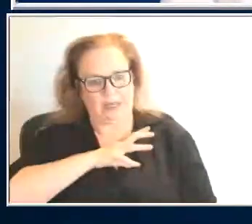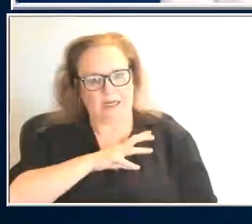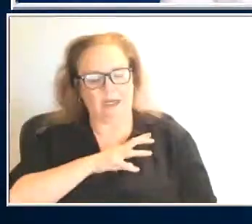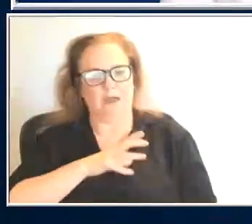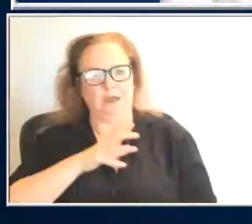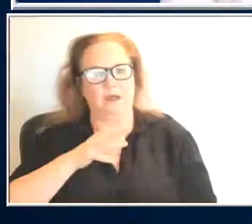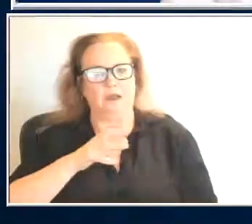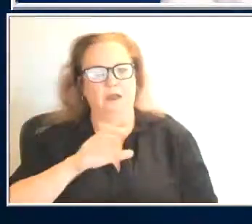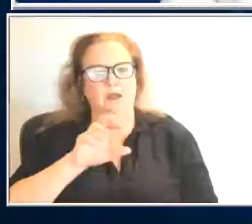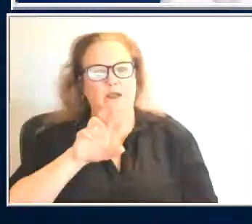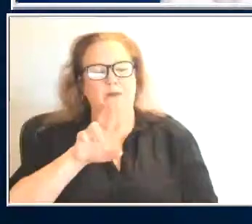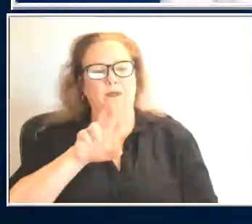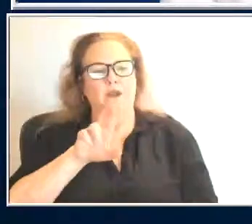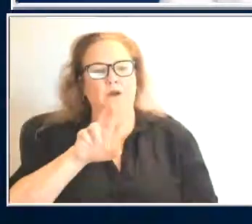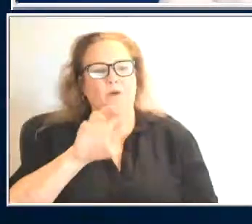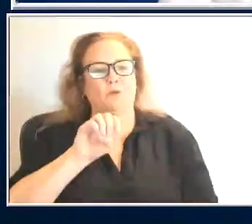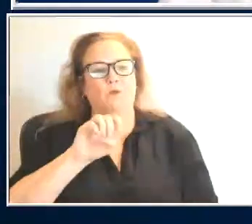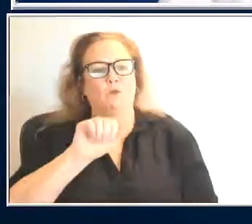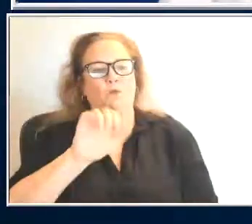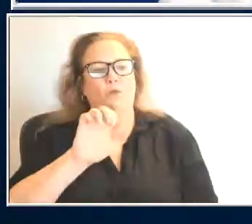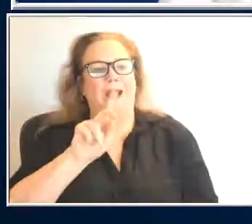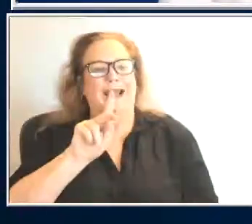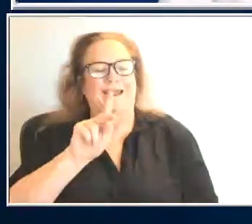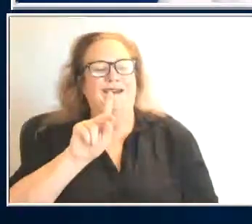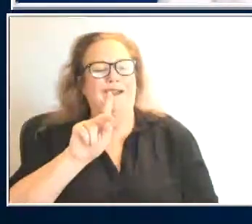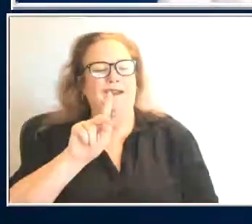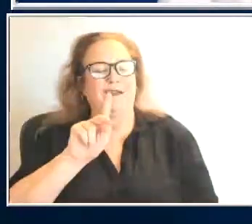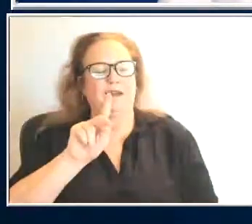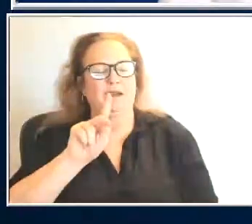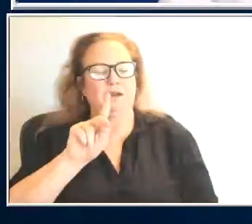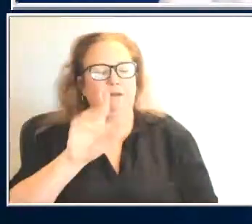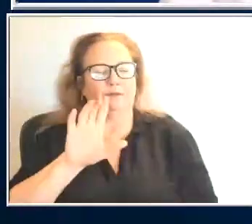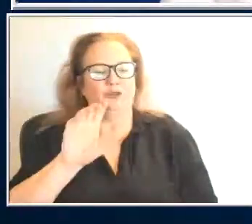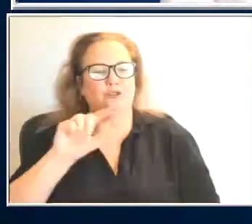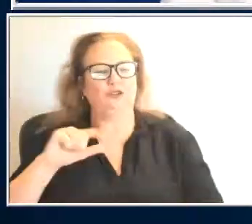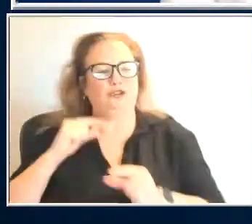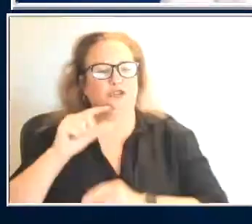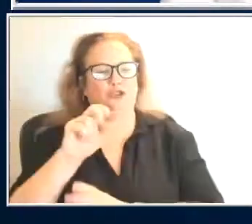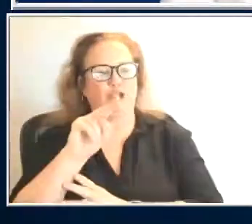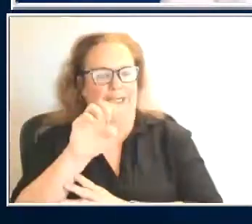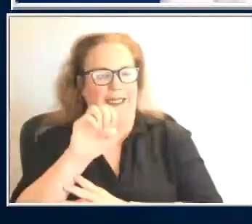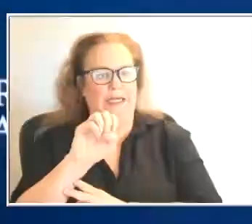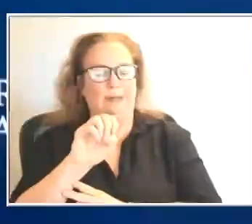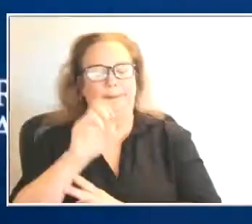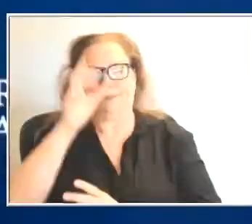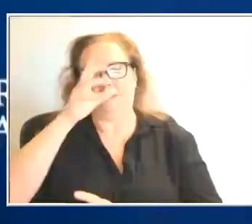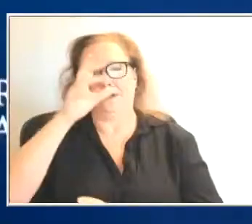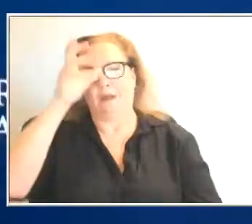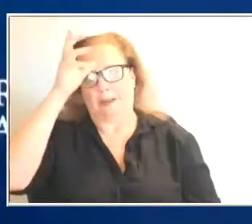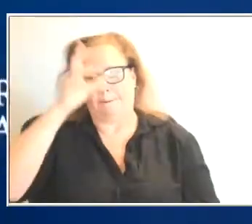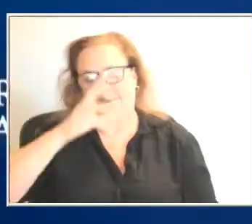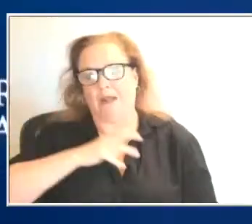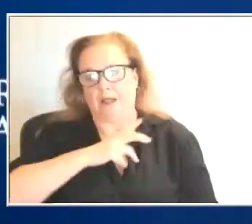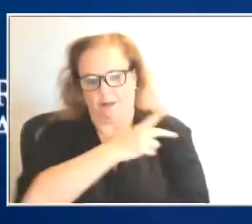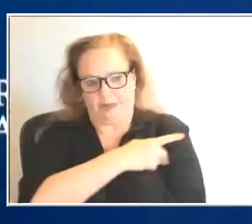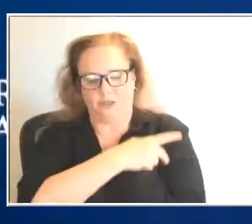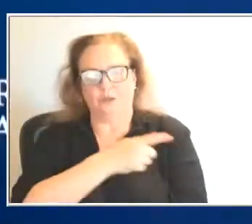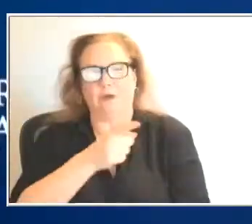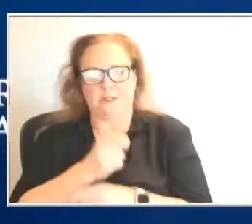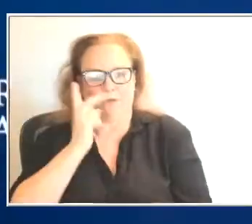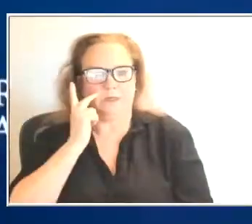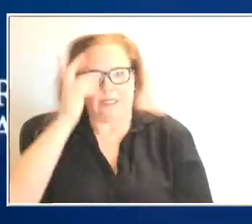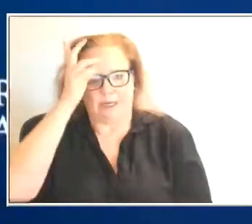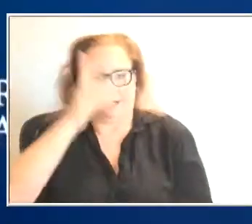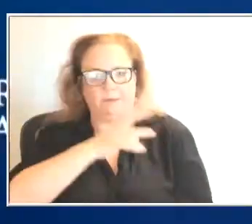or 2 mutations. Talk to us, when should they get started? So male patients, you're absolutely correct. We see male patients with